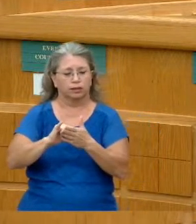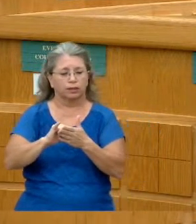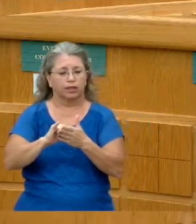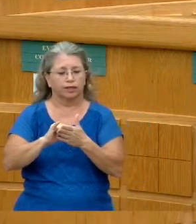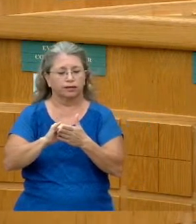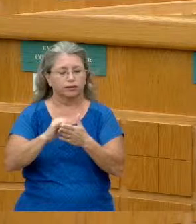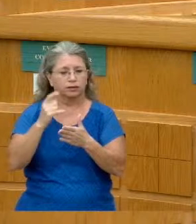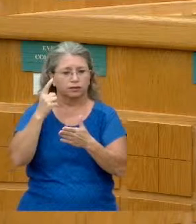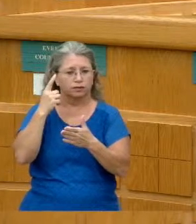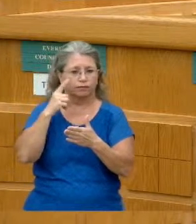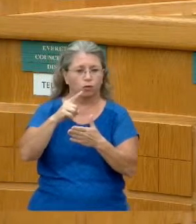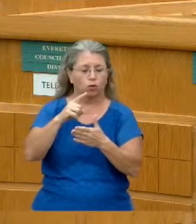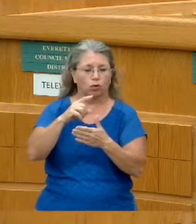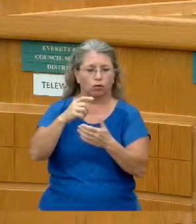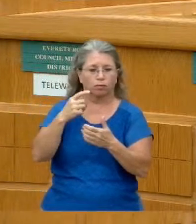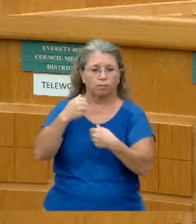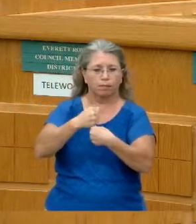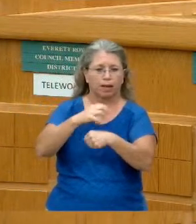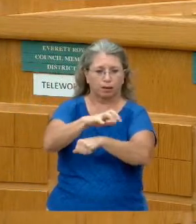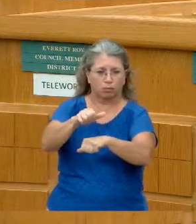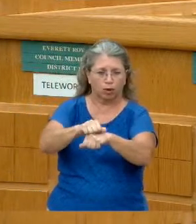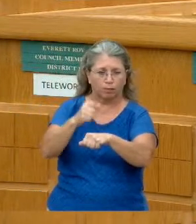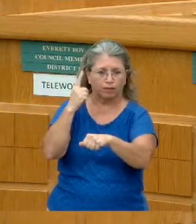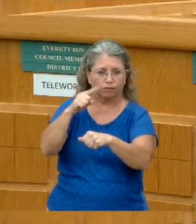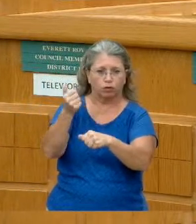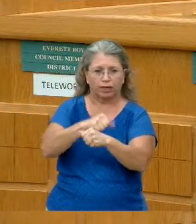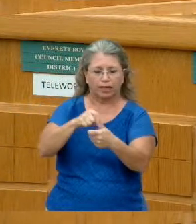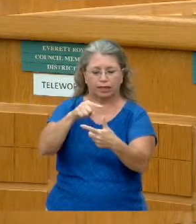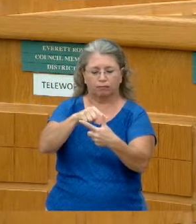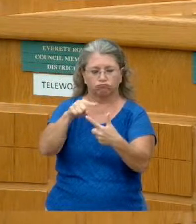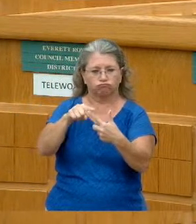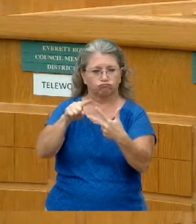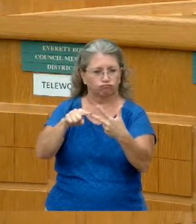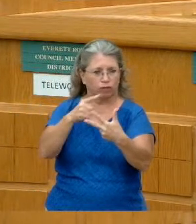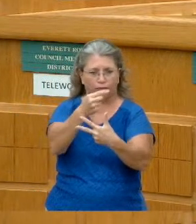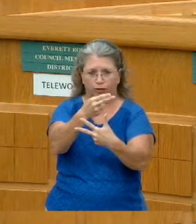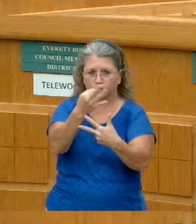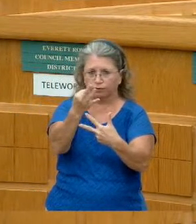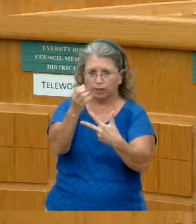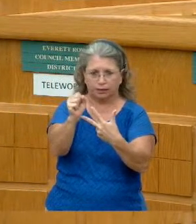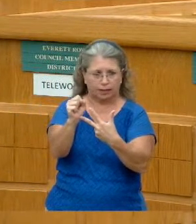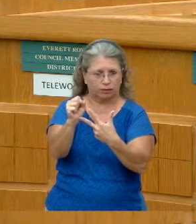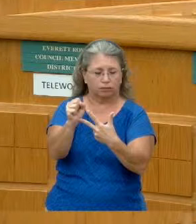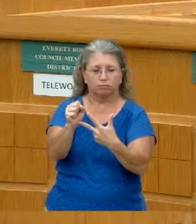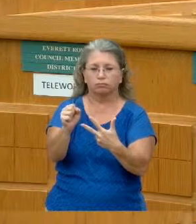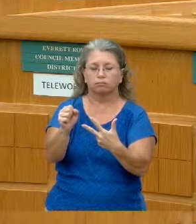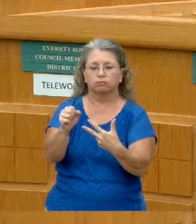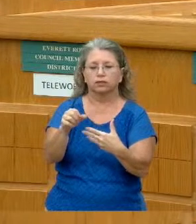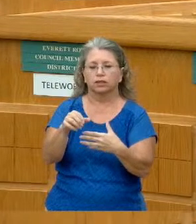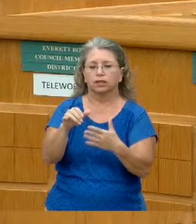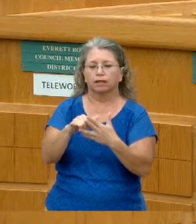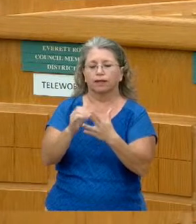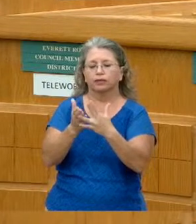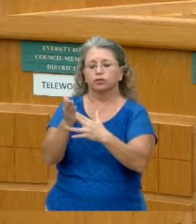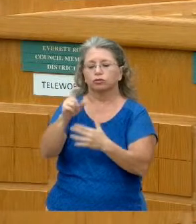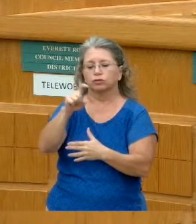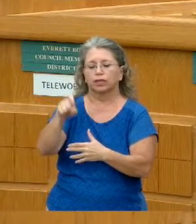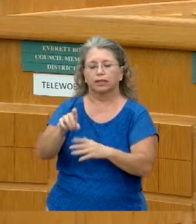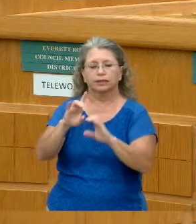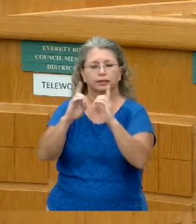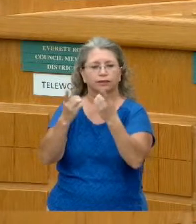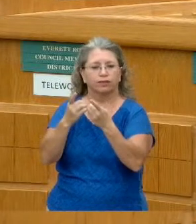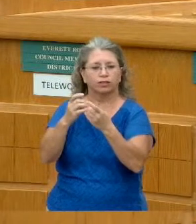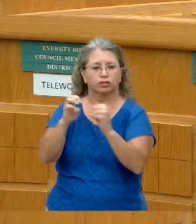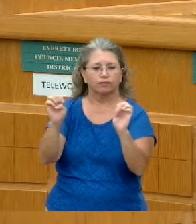if you want to go to any one of those 3 testing sites by the National Guard. part of this Texas Division of Emergency